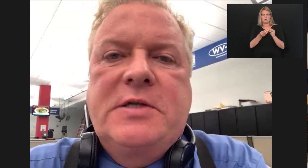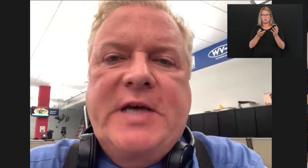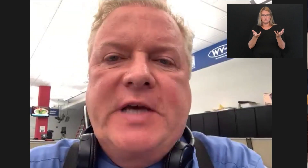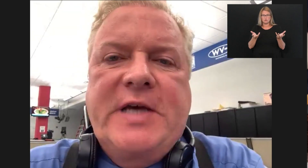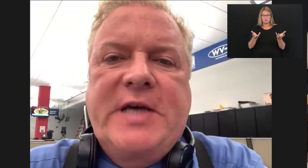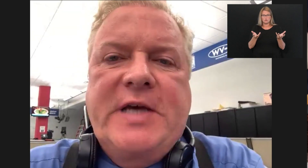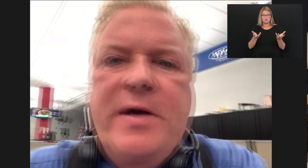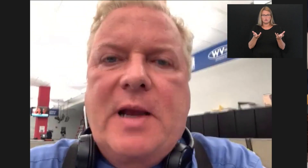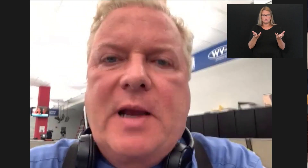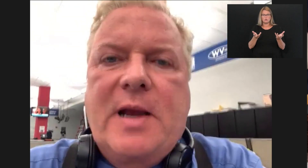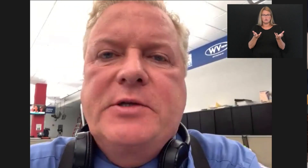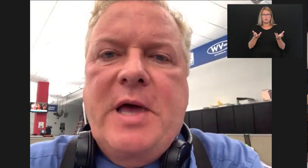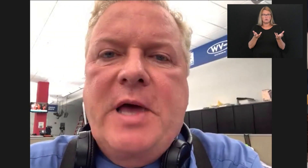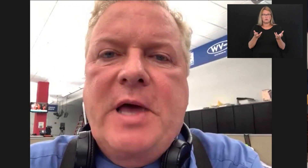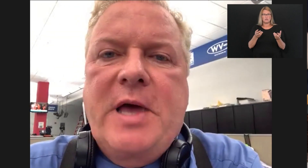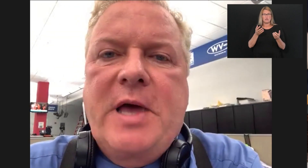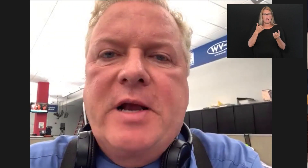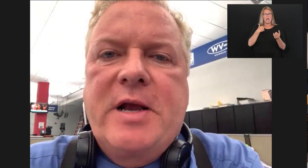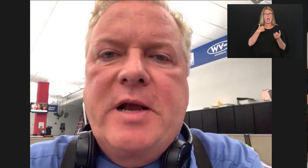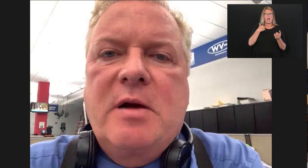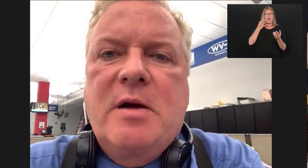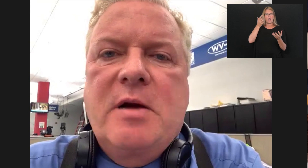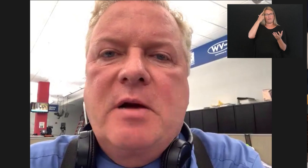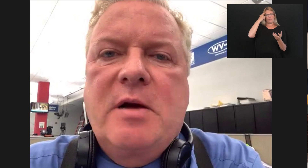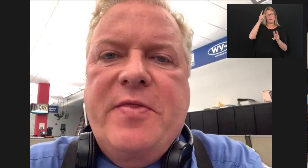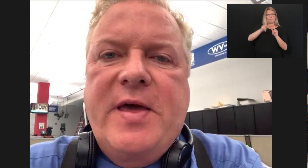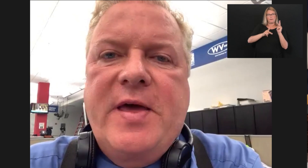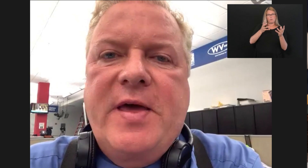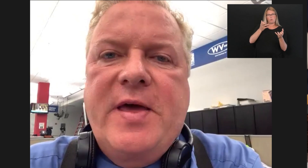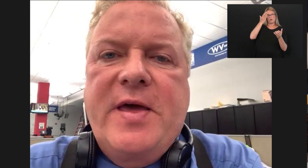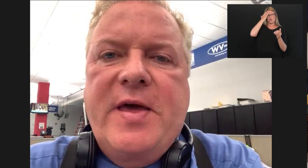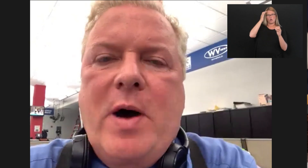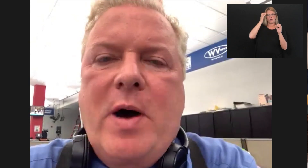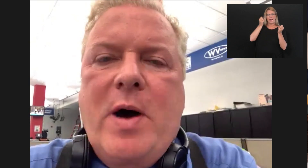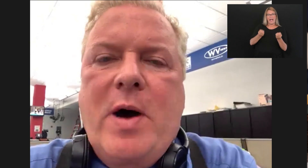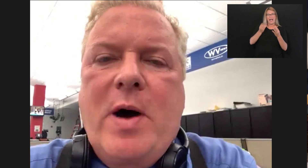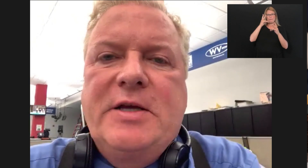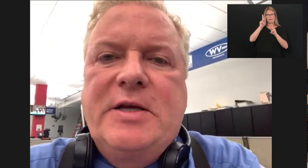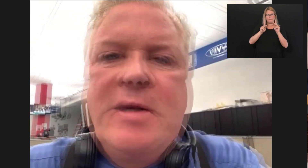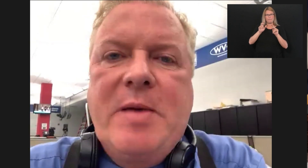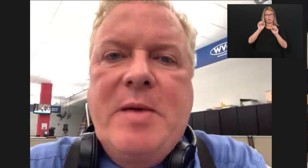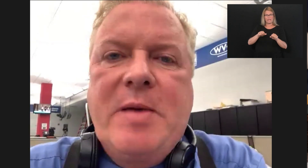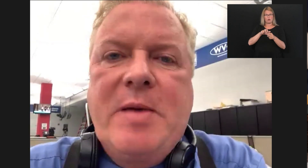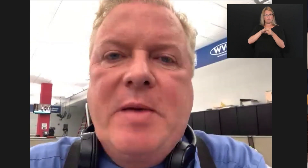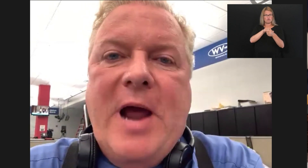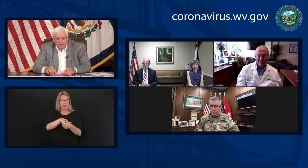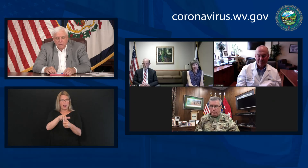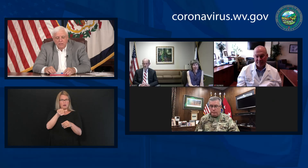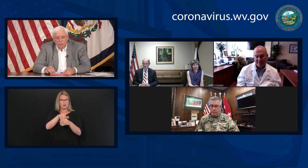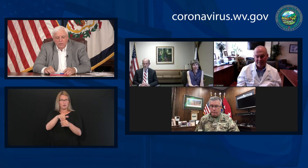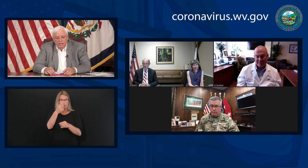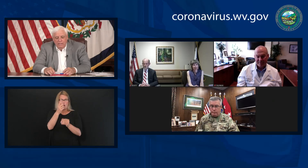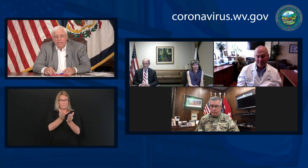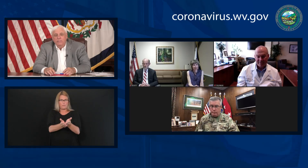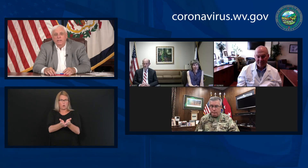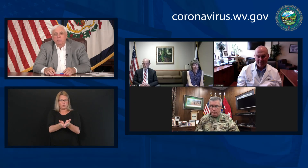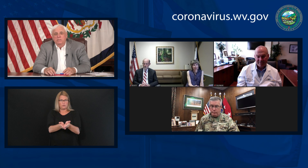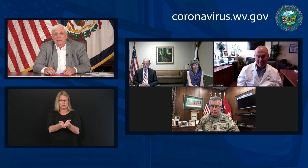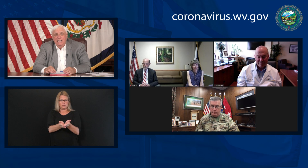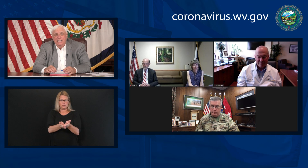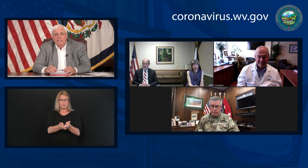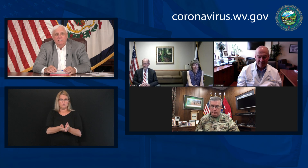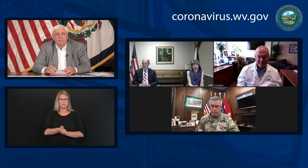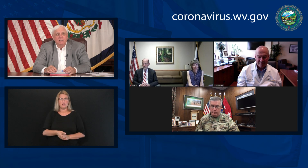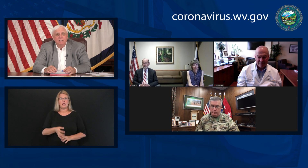regulations. I realize you're going to post them later, but I think people want to at least know how many people they can put in a raft and plan accordingly. Well, I think the